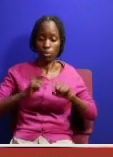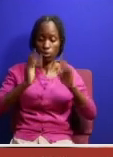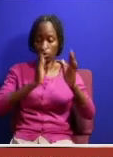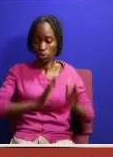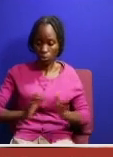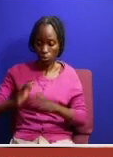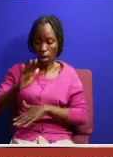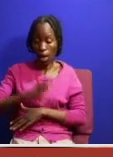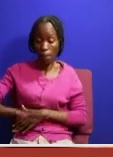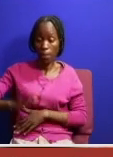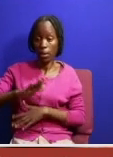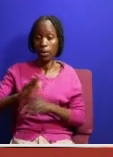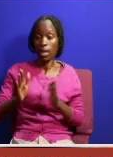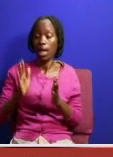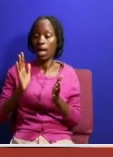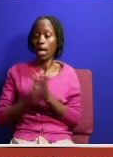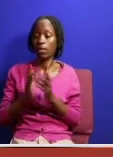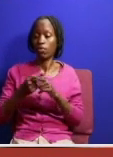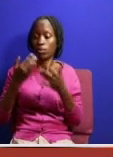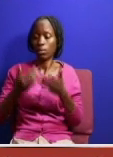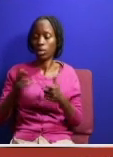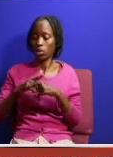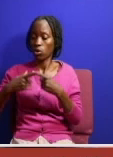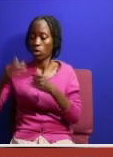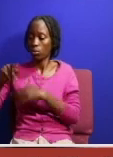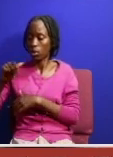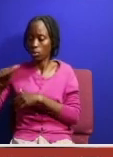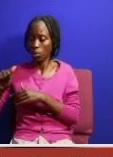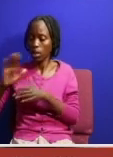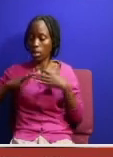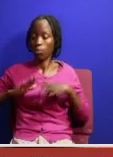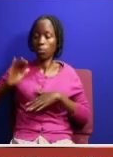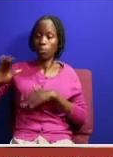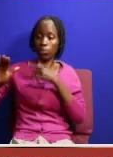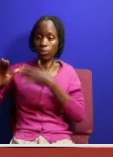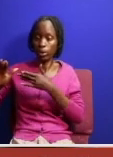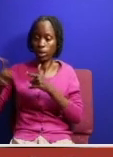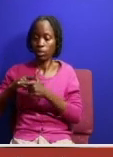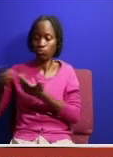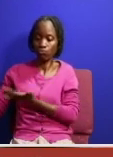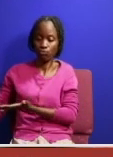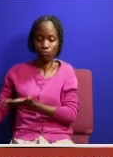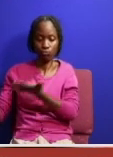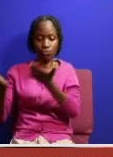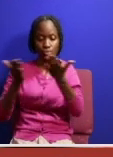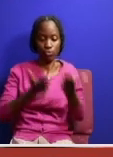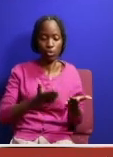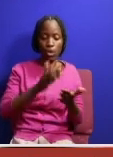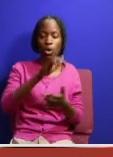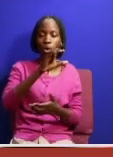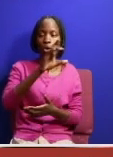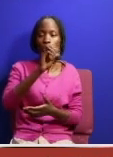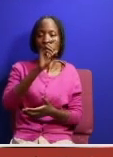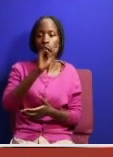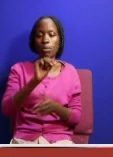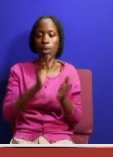makao. Na tukitoka hapa tunarudi ili wale ambao tumewaacha tukawachukue nao tuwalete kwa baba